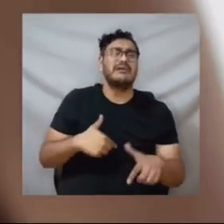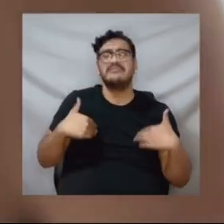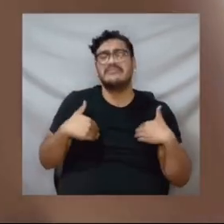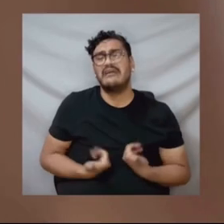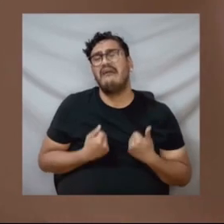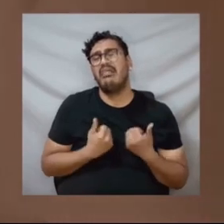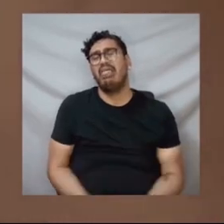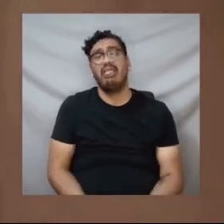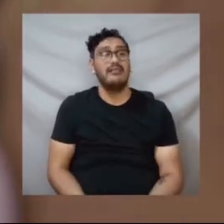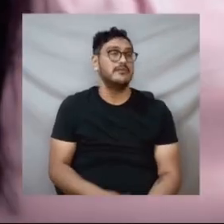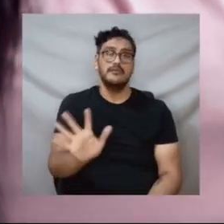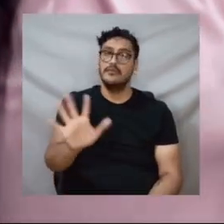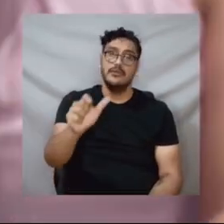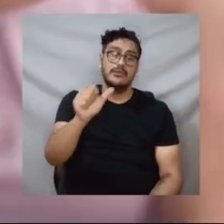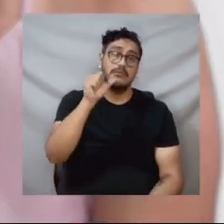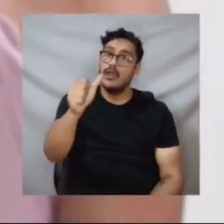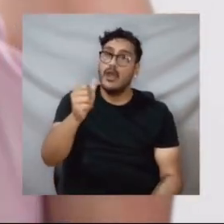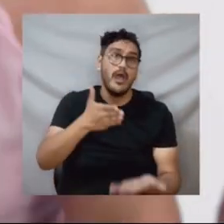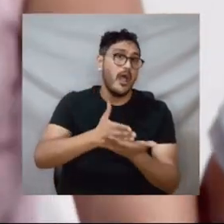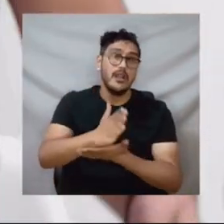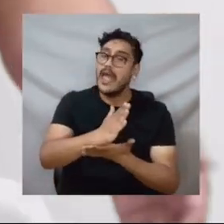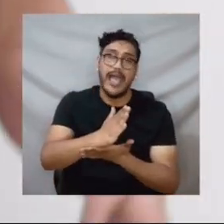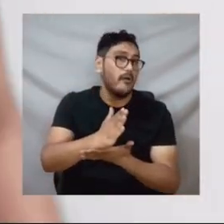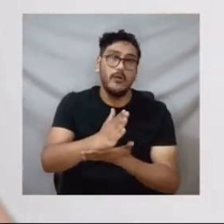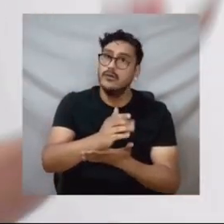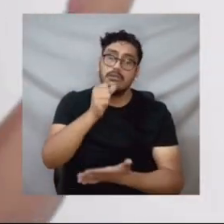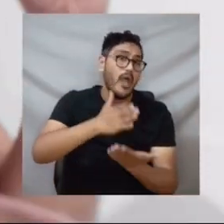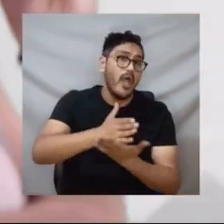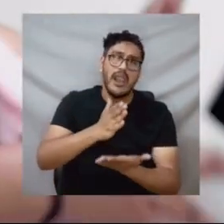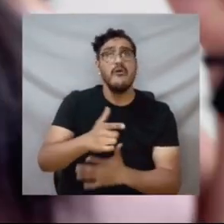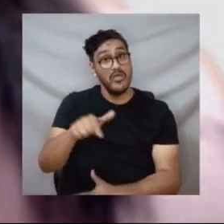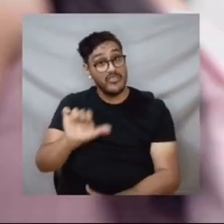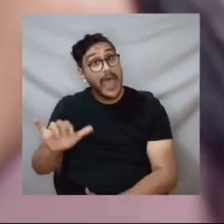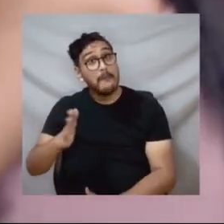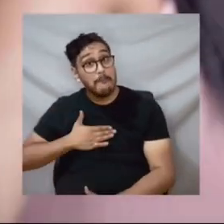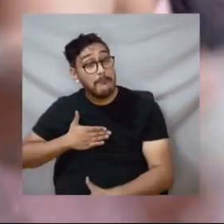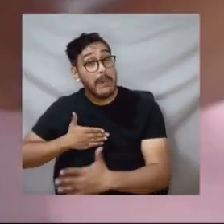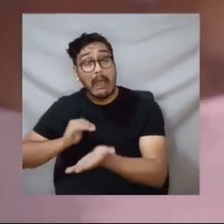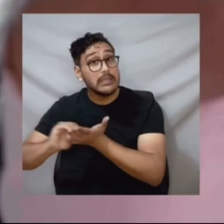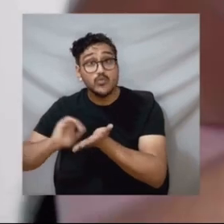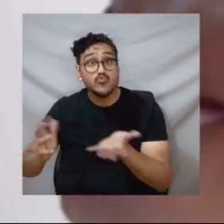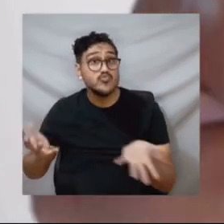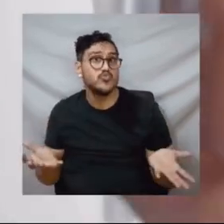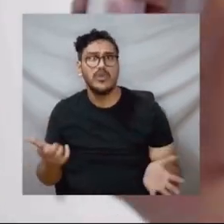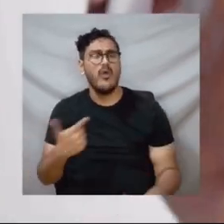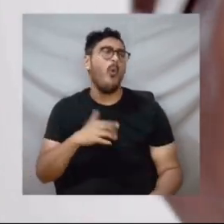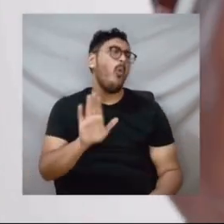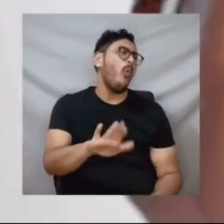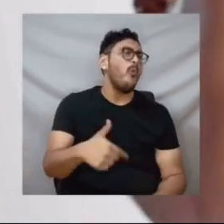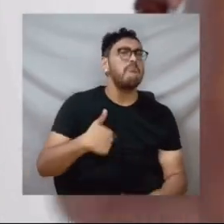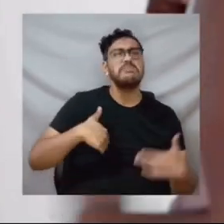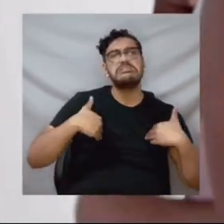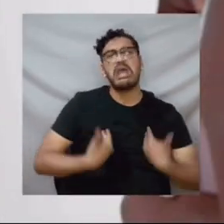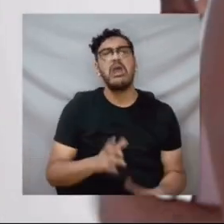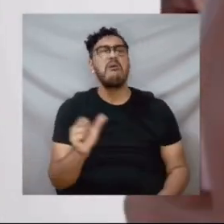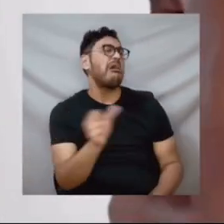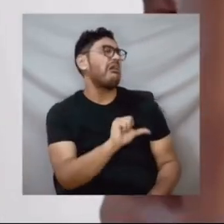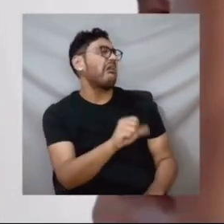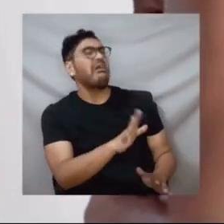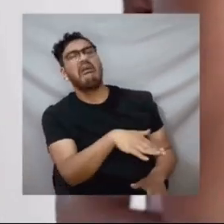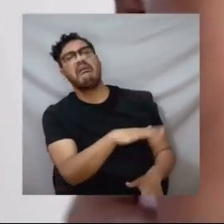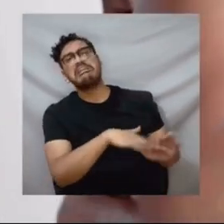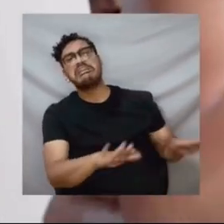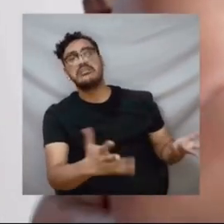sign language because that was us. That was me. Oh, I'm tired. have to look after, you know, my, my other kids. And that's how